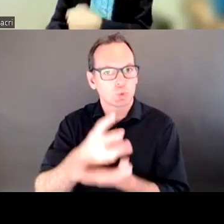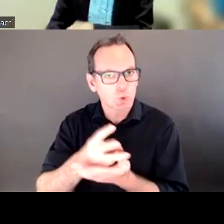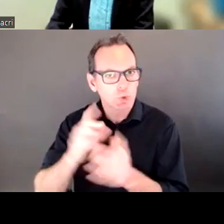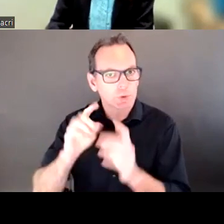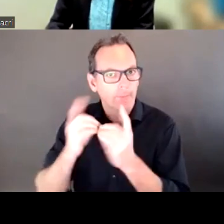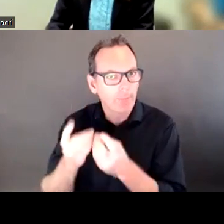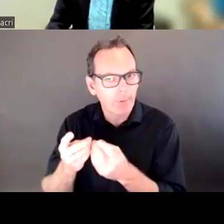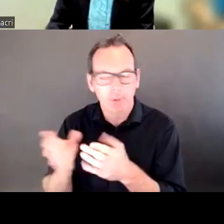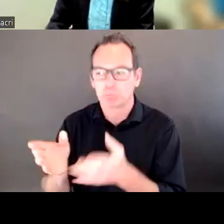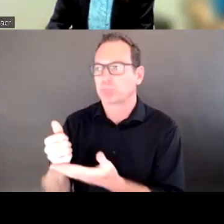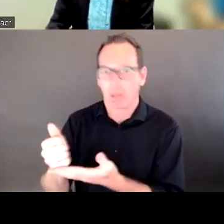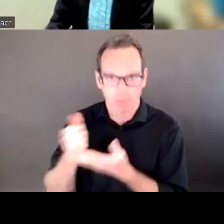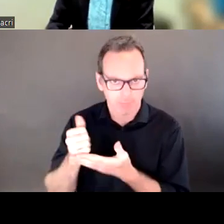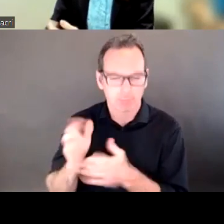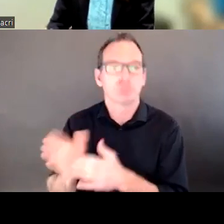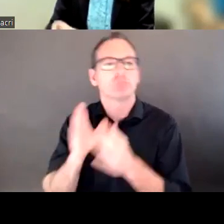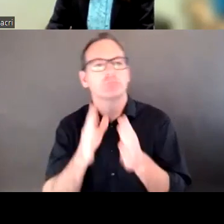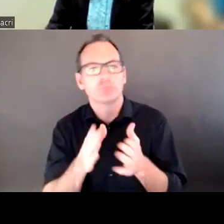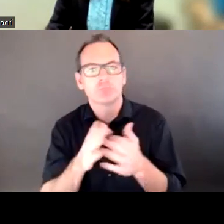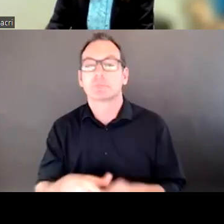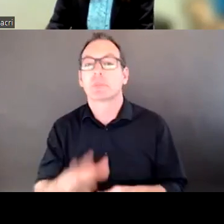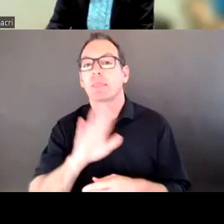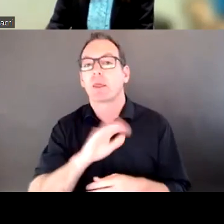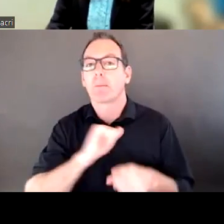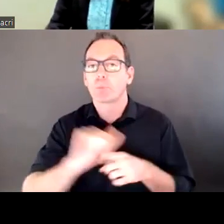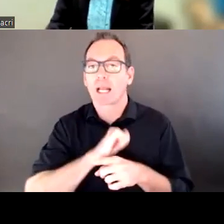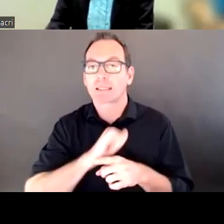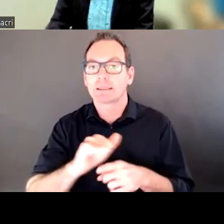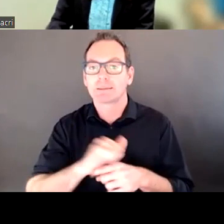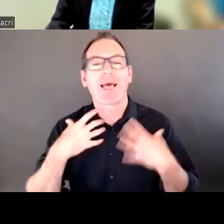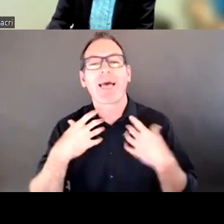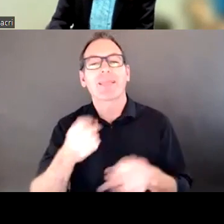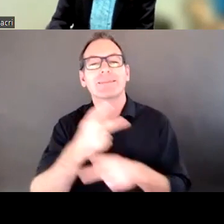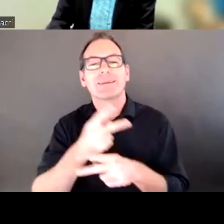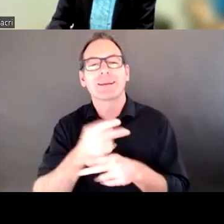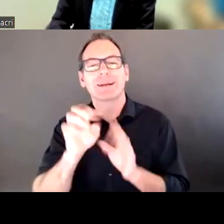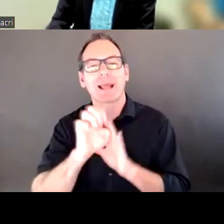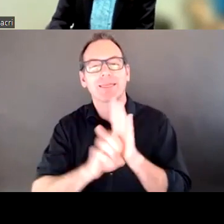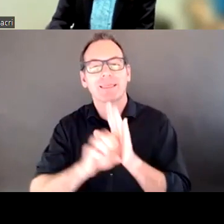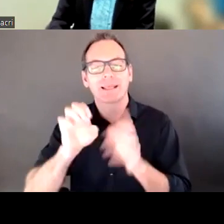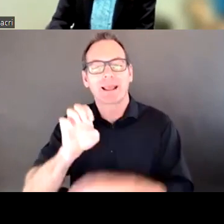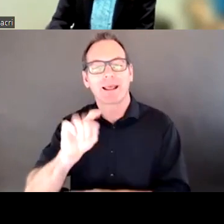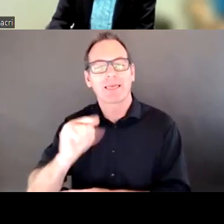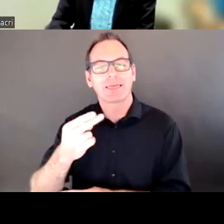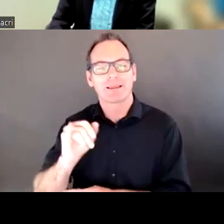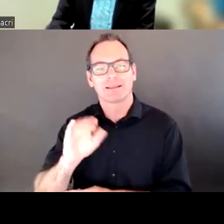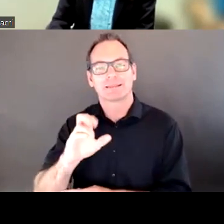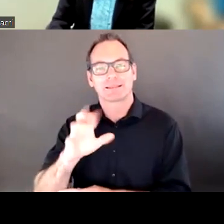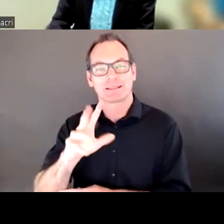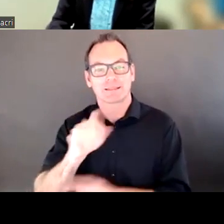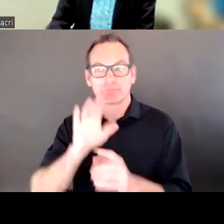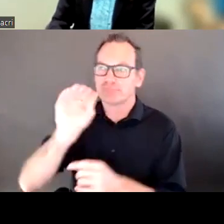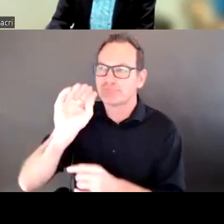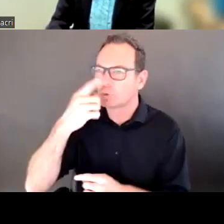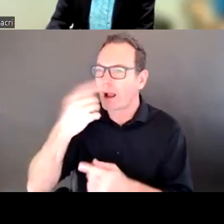resource. They could reach out to their practicing healthcare ethicist to be part of this decision-making, to unpack the case a little